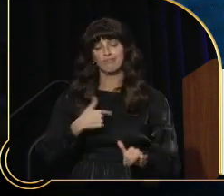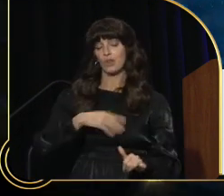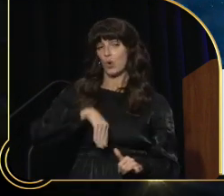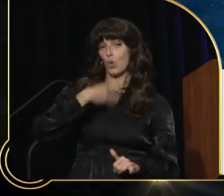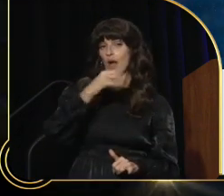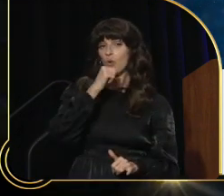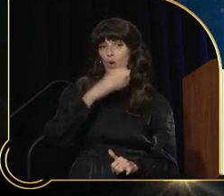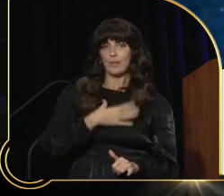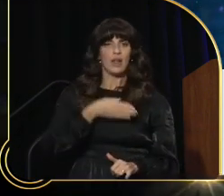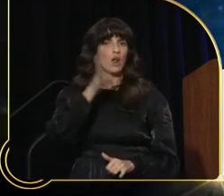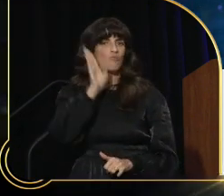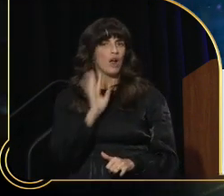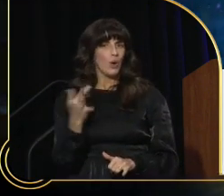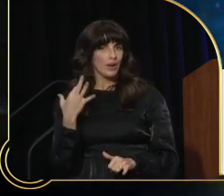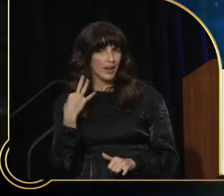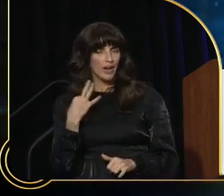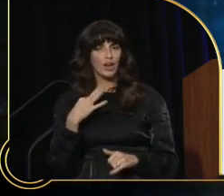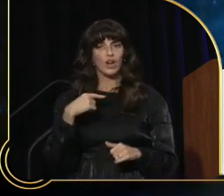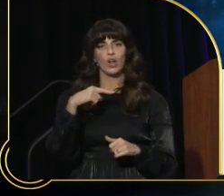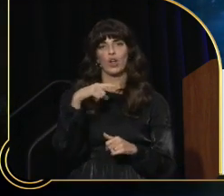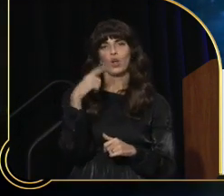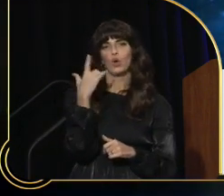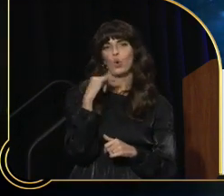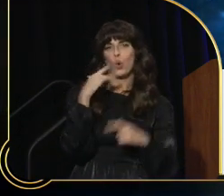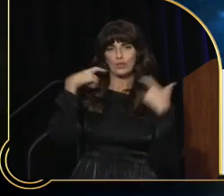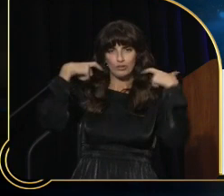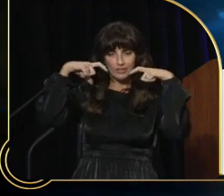woman with brown hair and gold earrings.